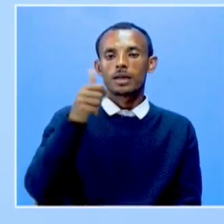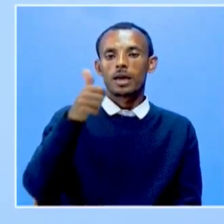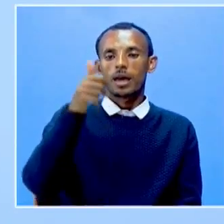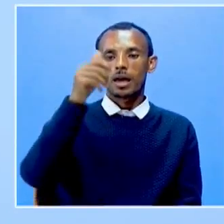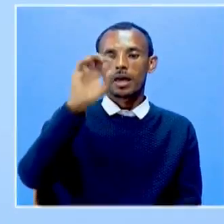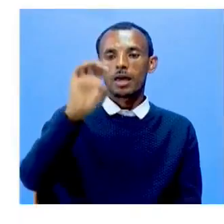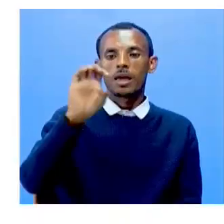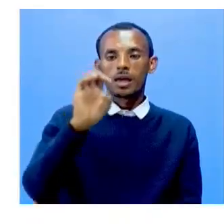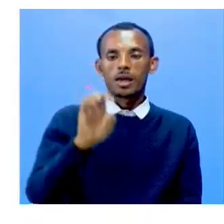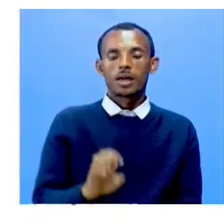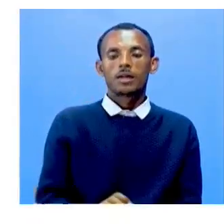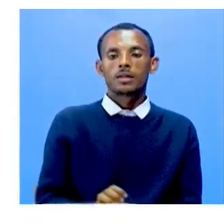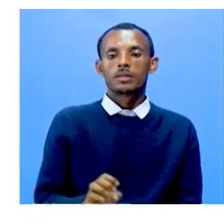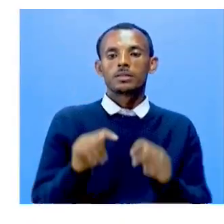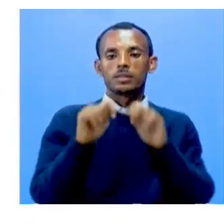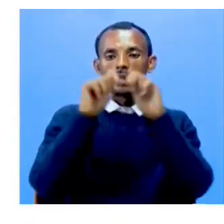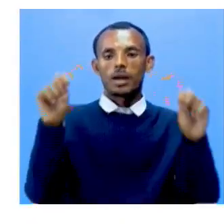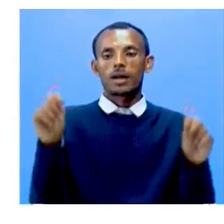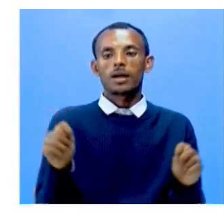HAE. Triangle